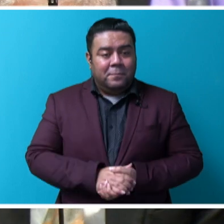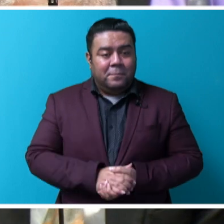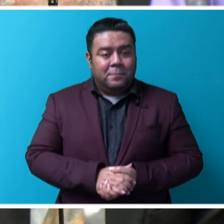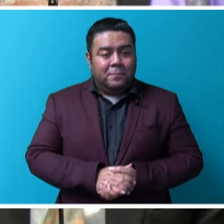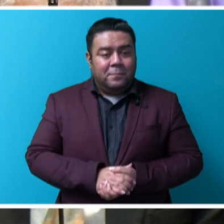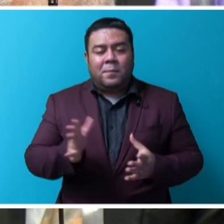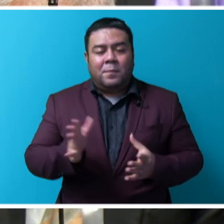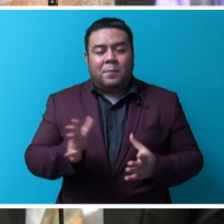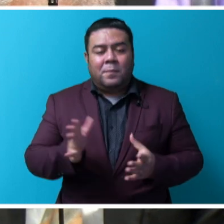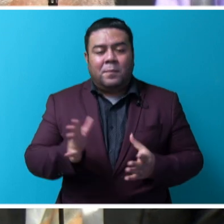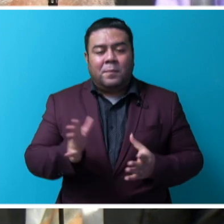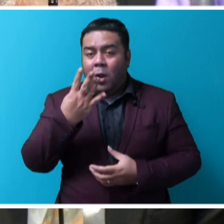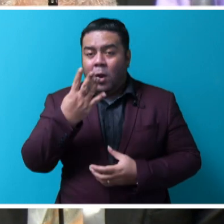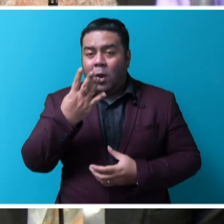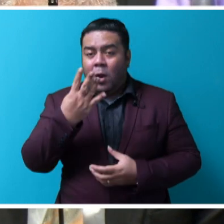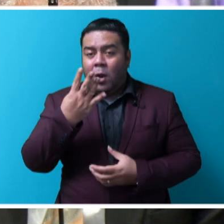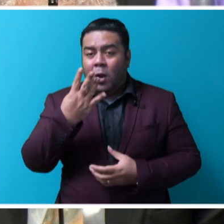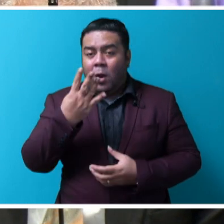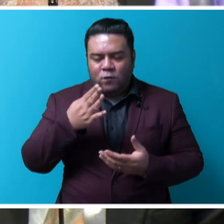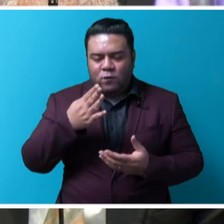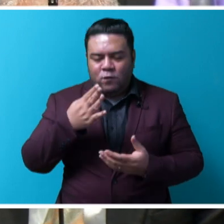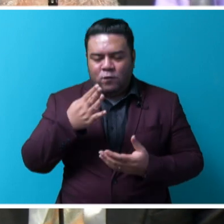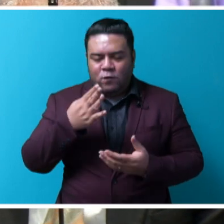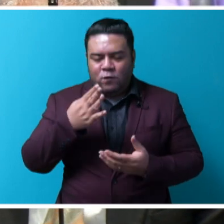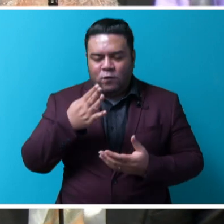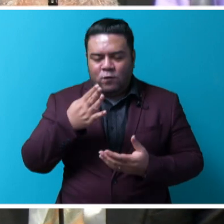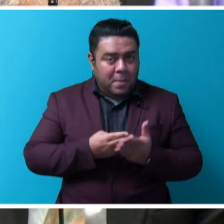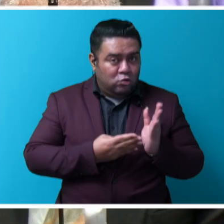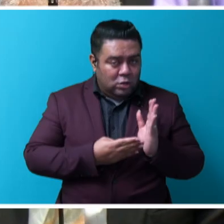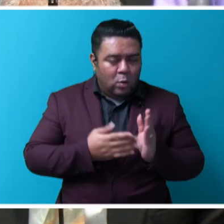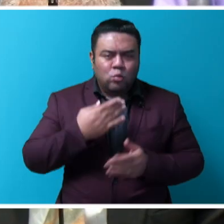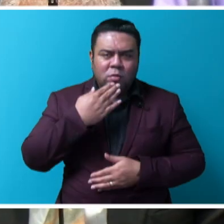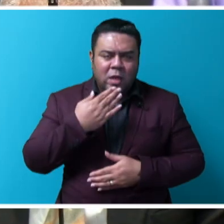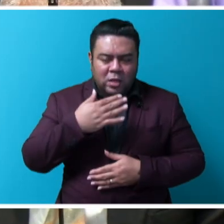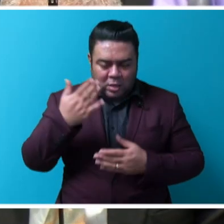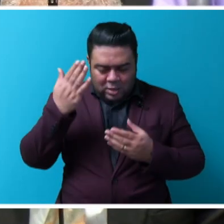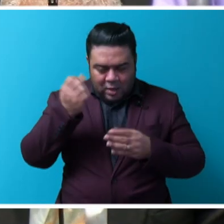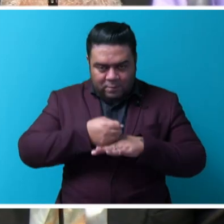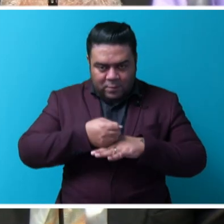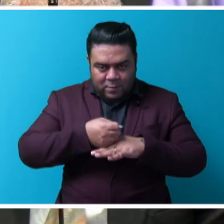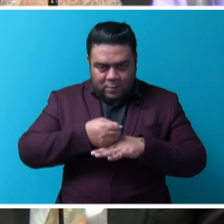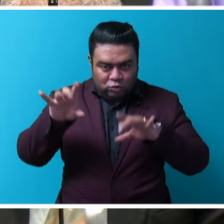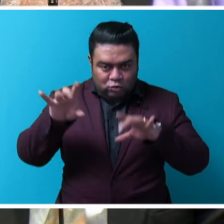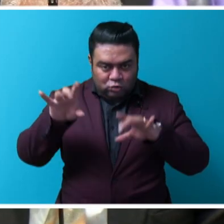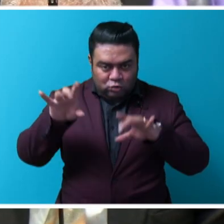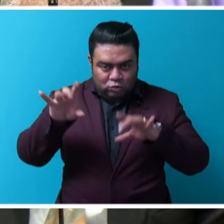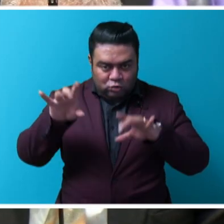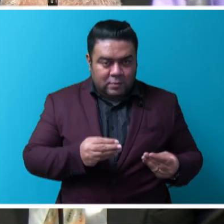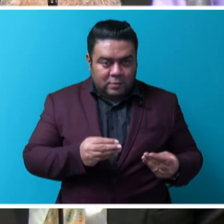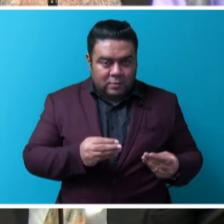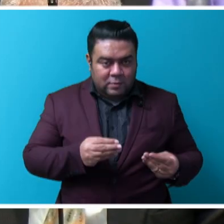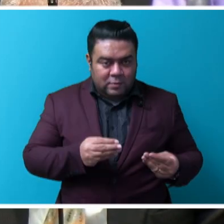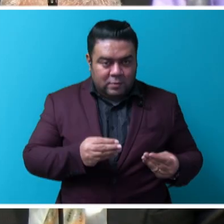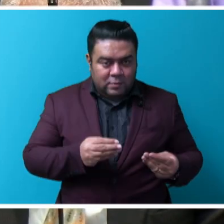developments. Last year alone, we received several complaints where developers were not complying with the environmental laws and lease conditions.